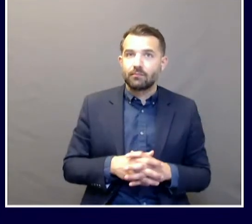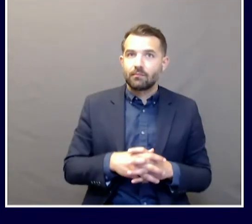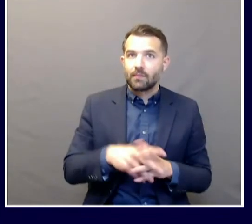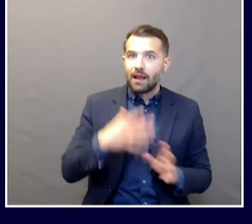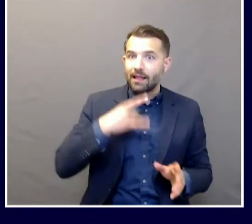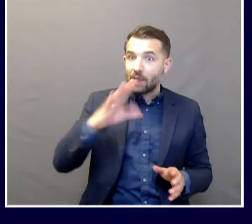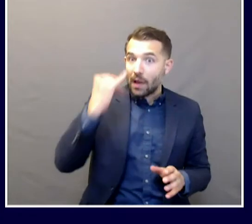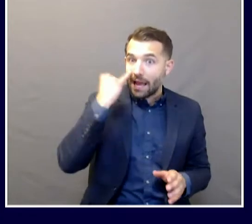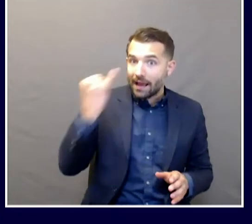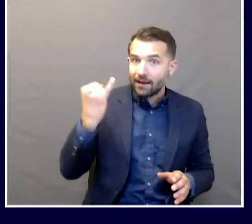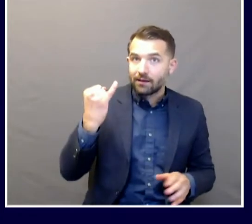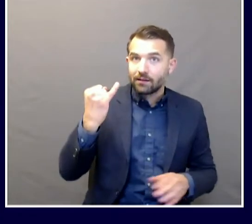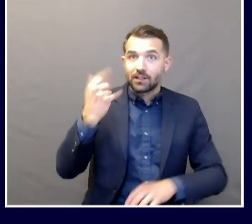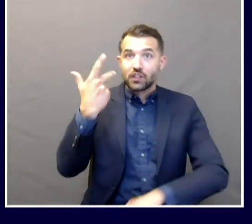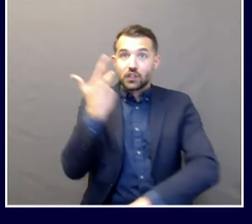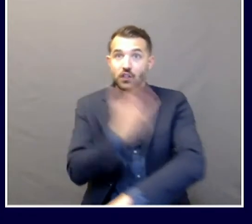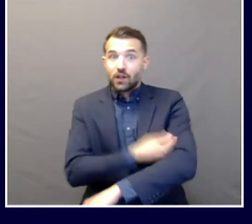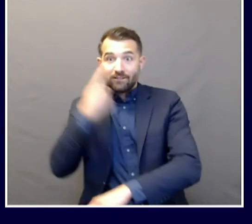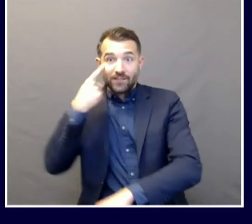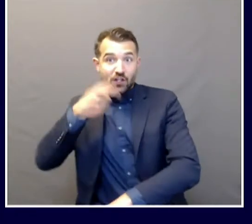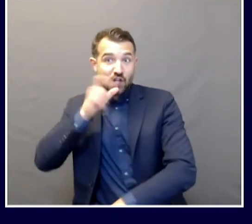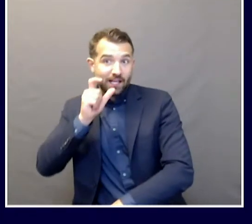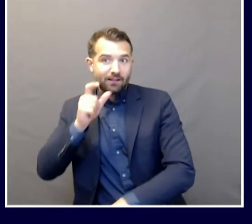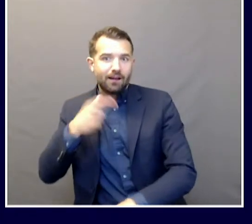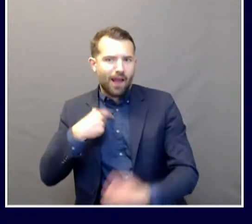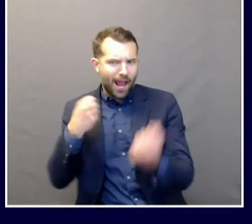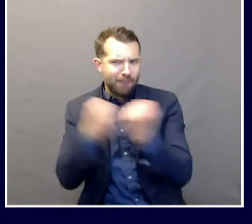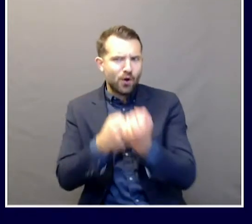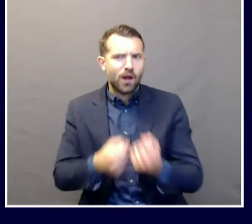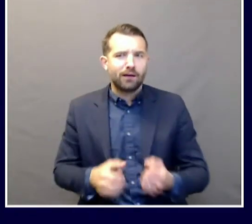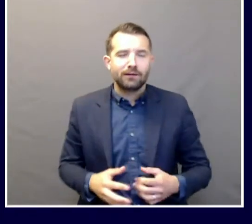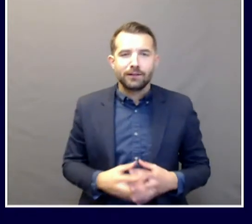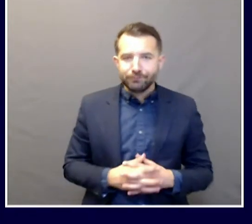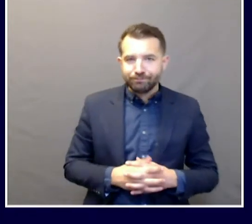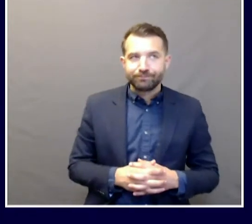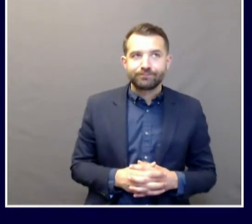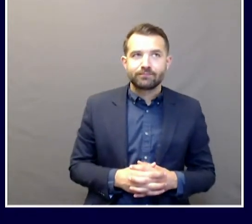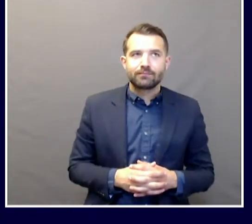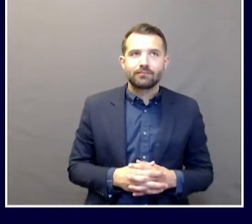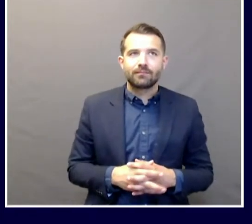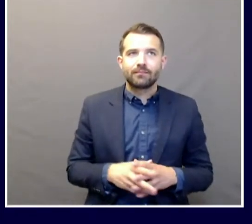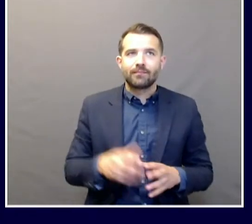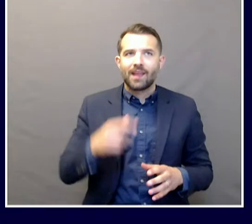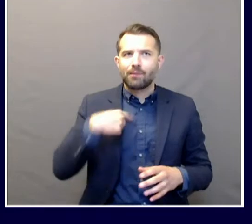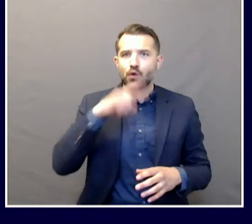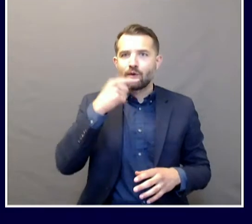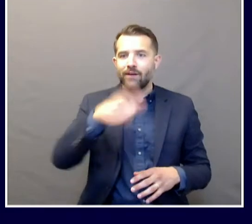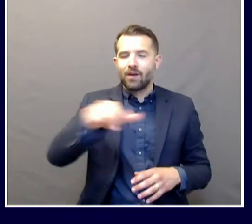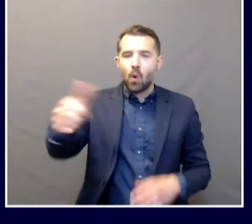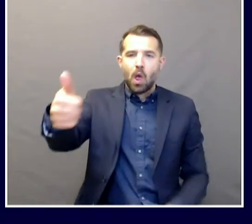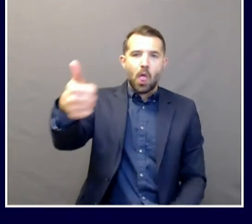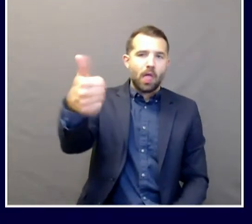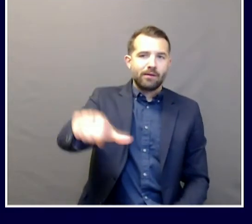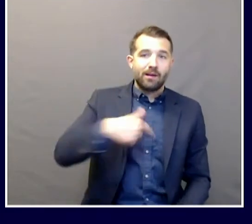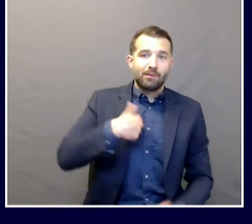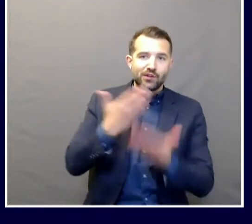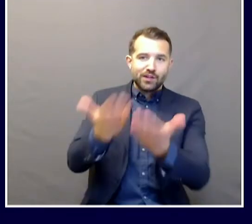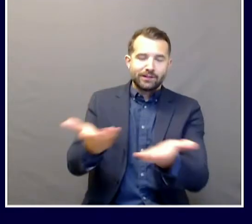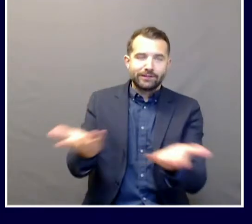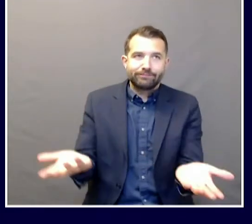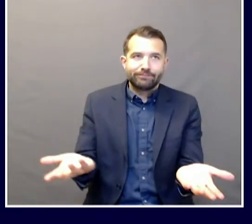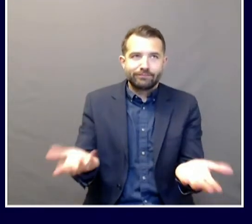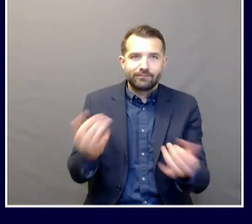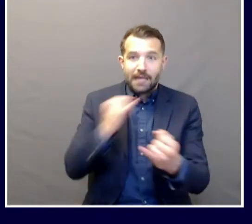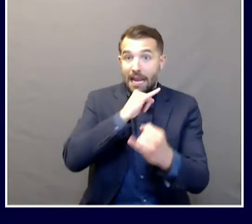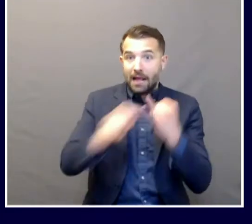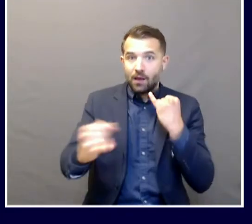I'm pretty sure that one's going to get shot down. The last question for the afternoon goes to Cindy Williams from News Center.